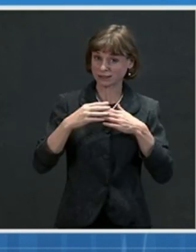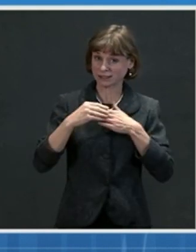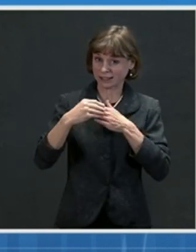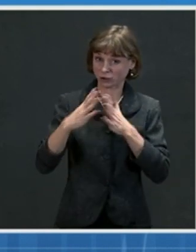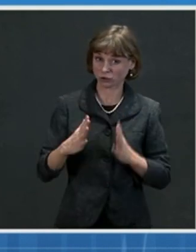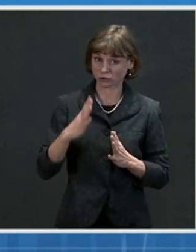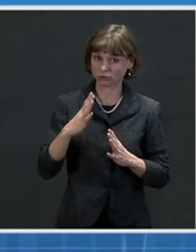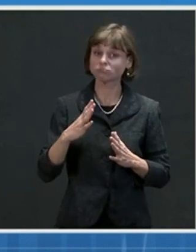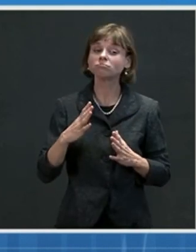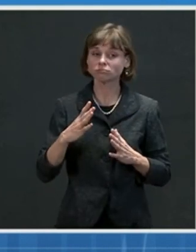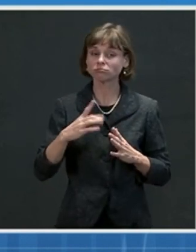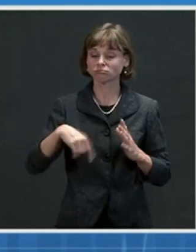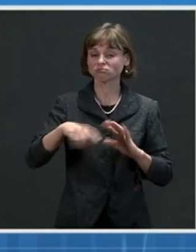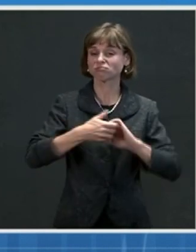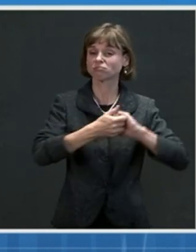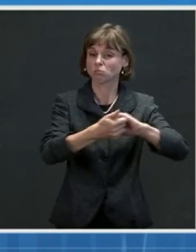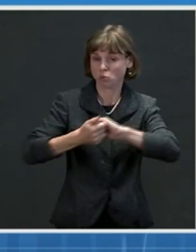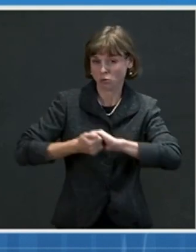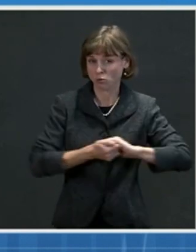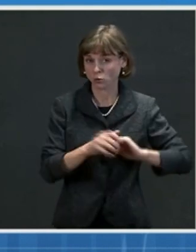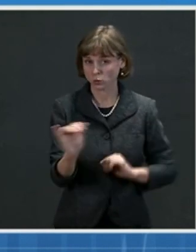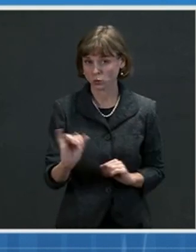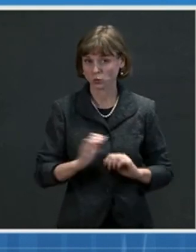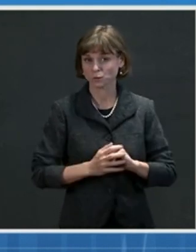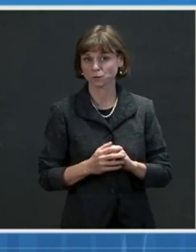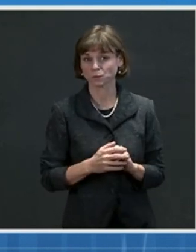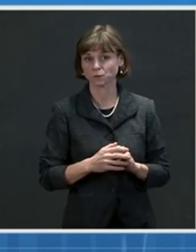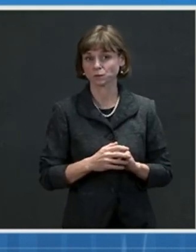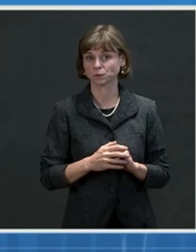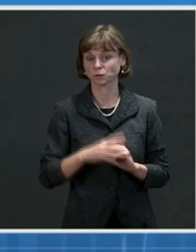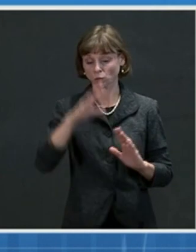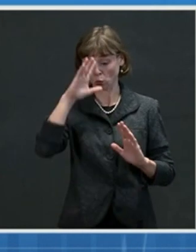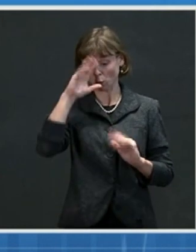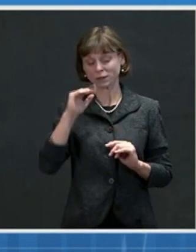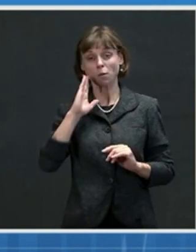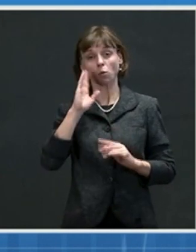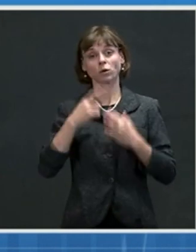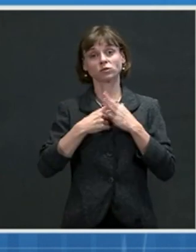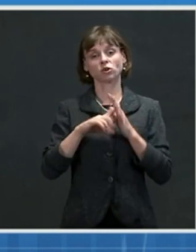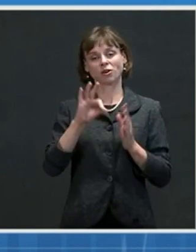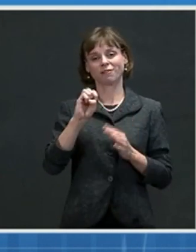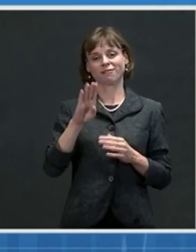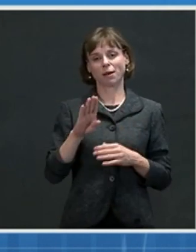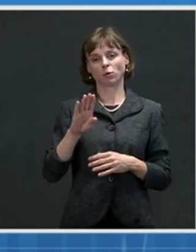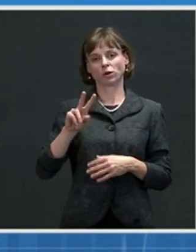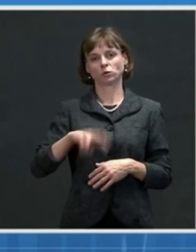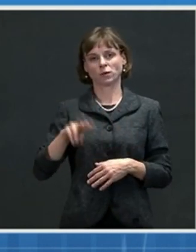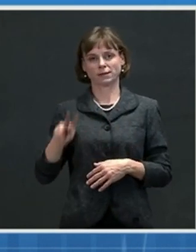We expect these sites to start getting shots in arms beginning the week of February 22nd.